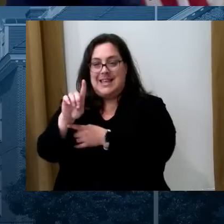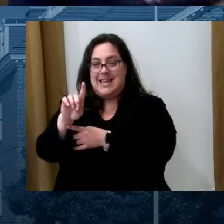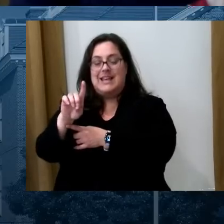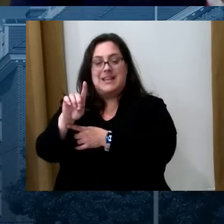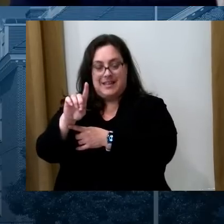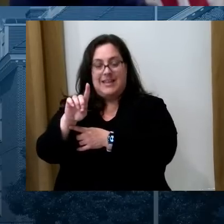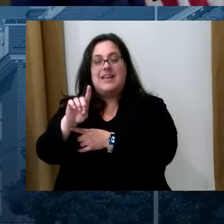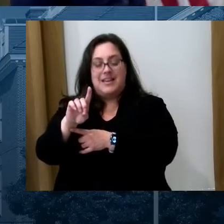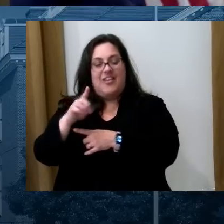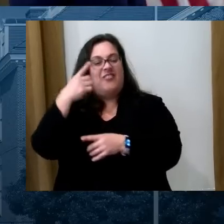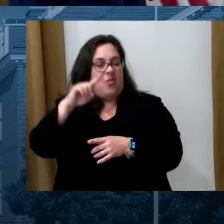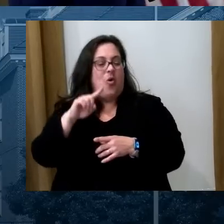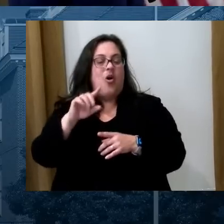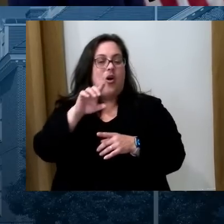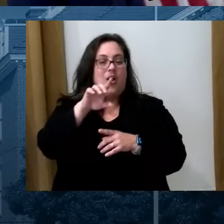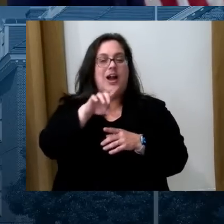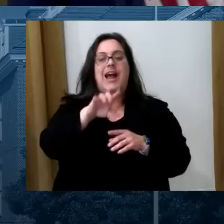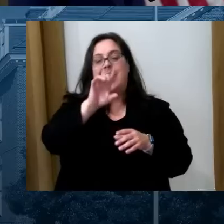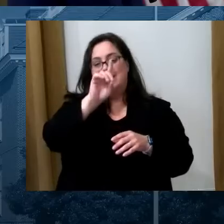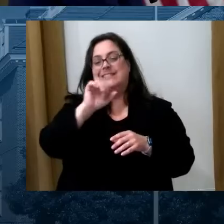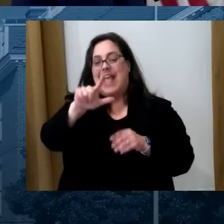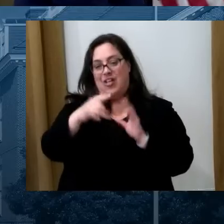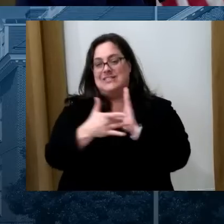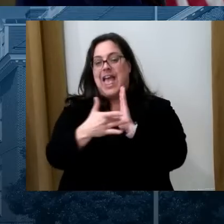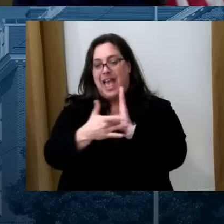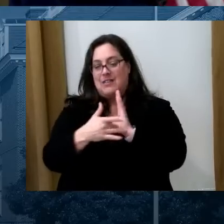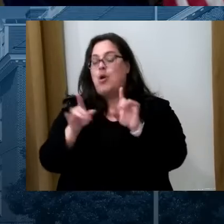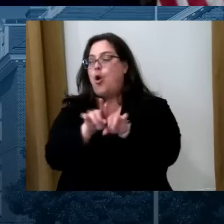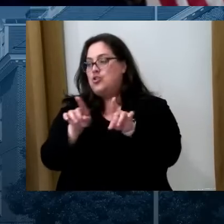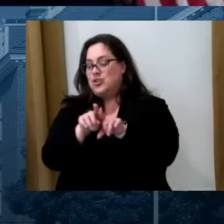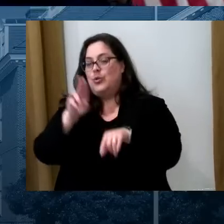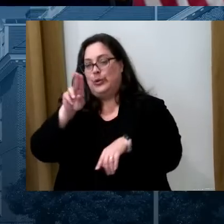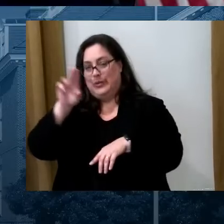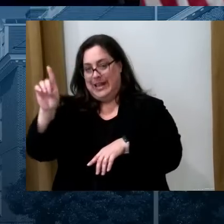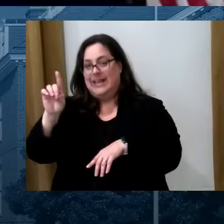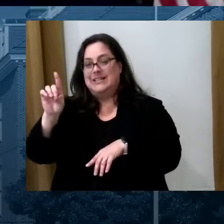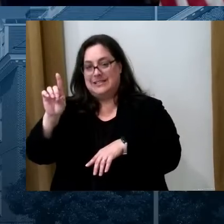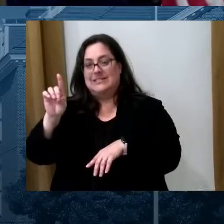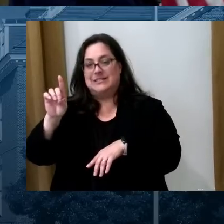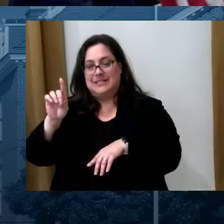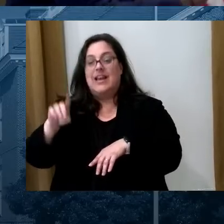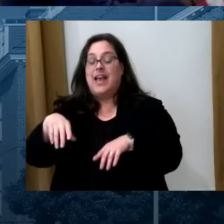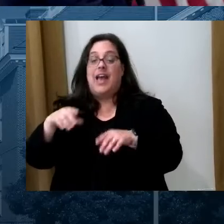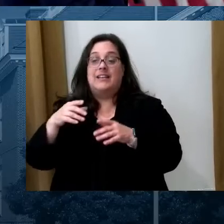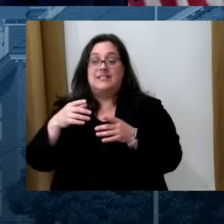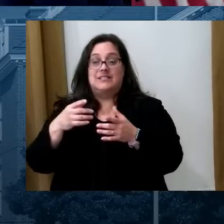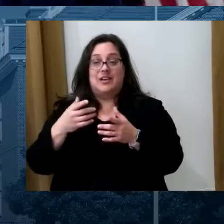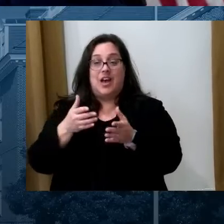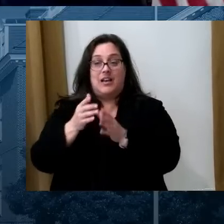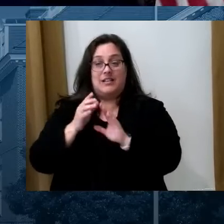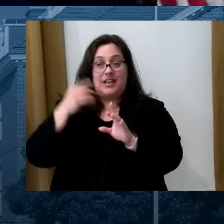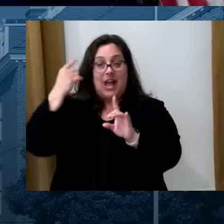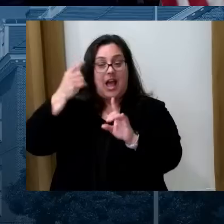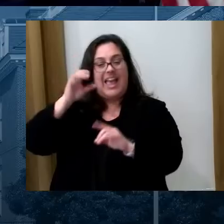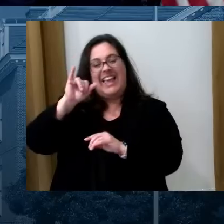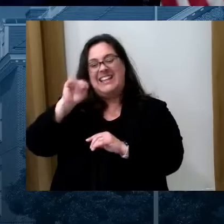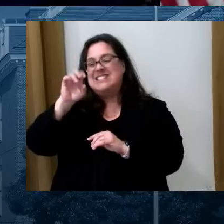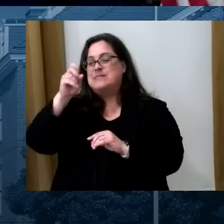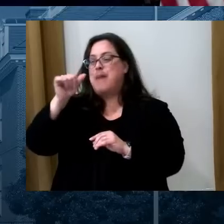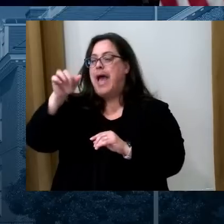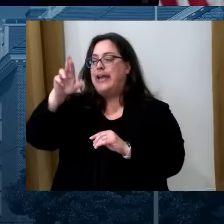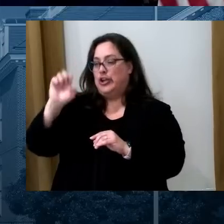Obviously, that is for Del Tech and University of Delaware, and Inspire for Delaware State University, all increases based